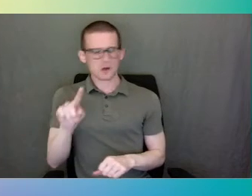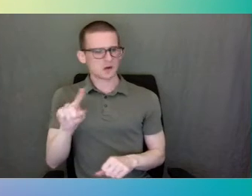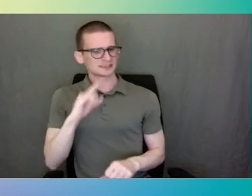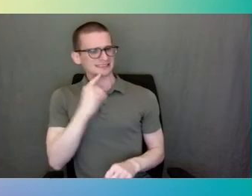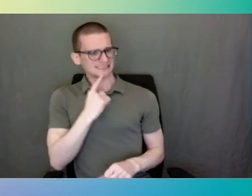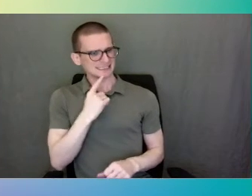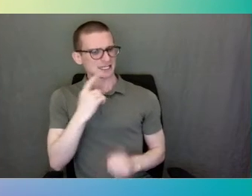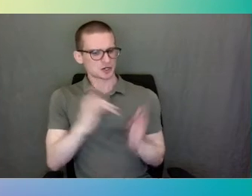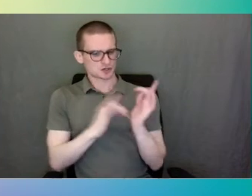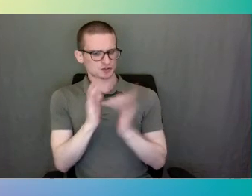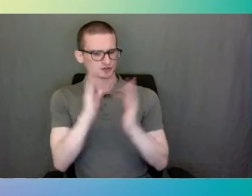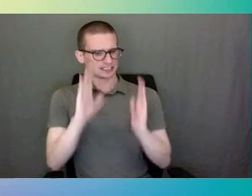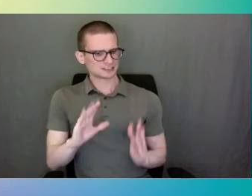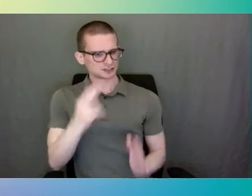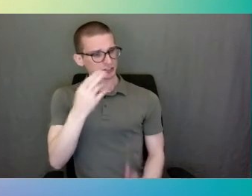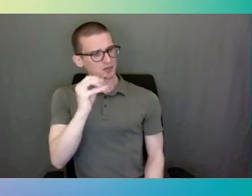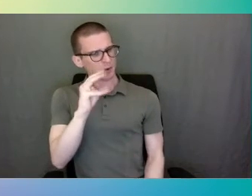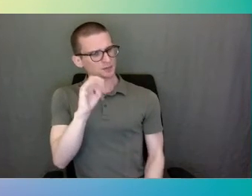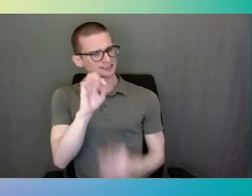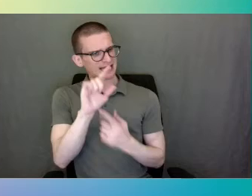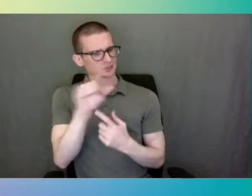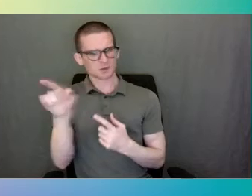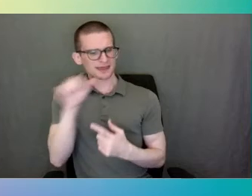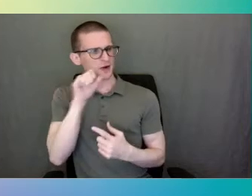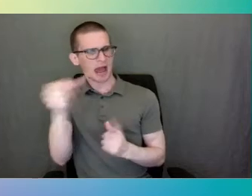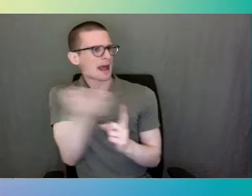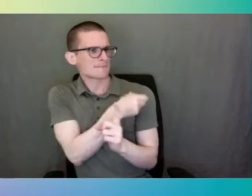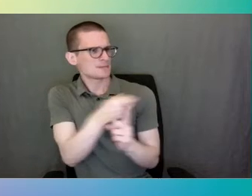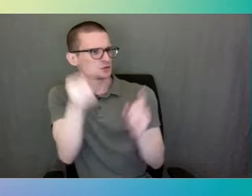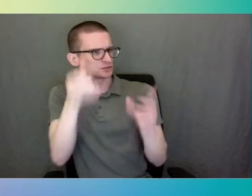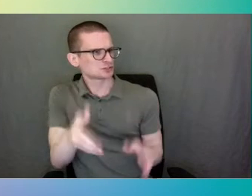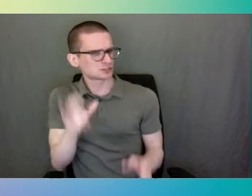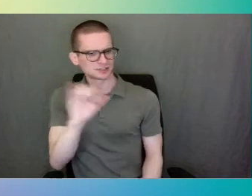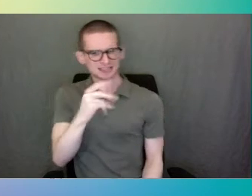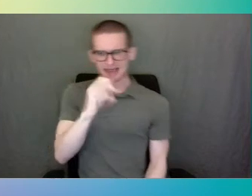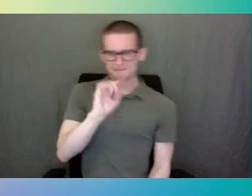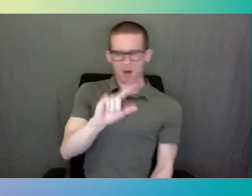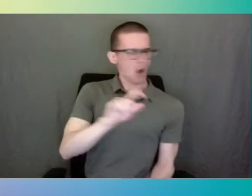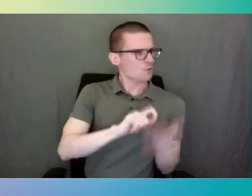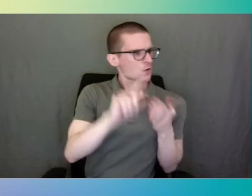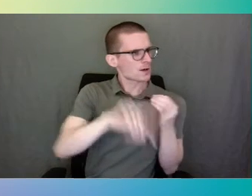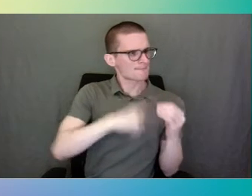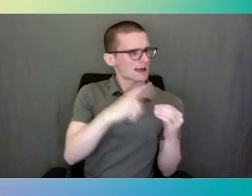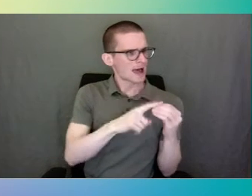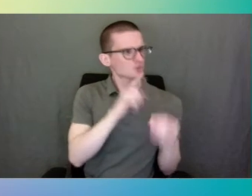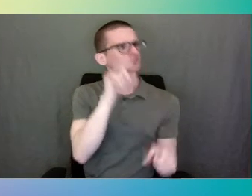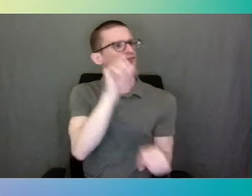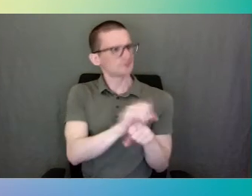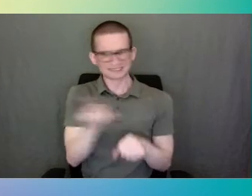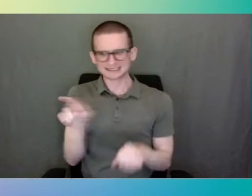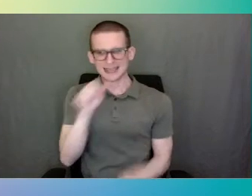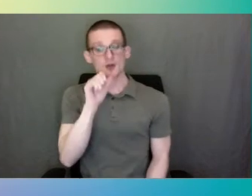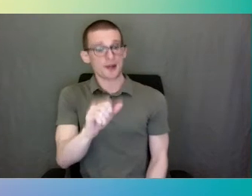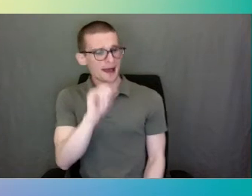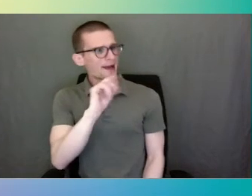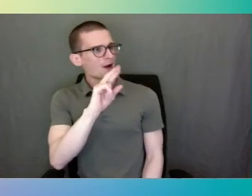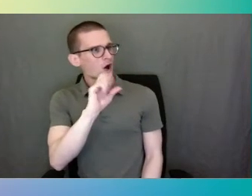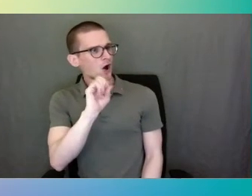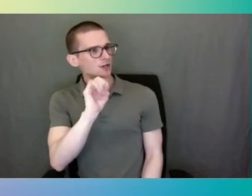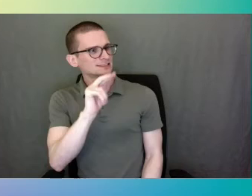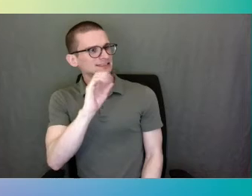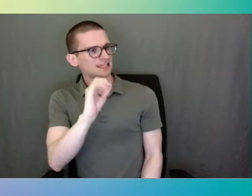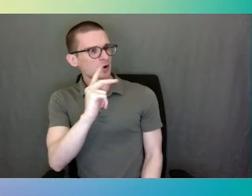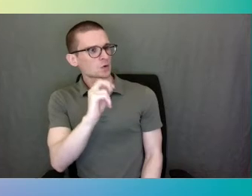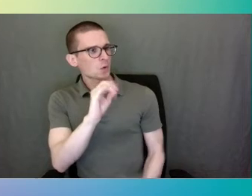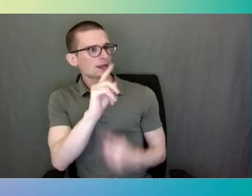the abusers that St. Paul speaks of in his letters. They are surely not the arsenokoitai. To render both